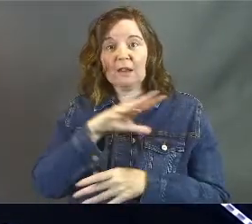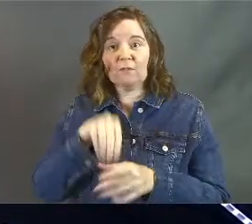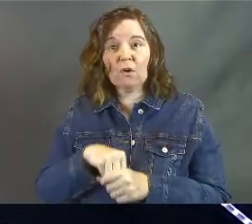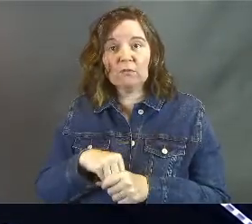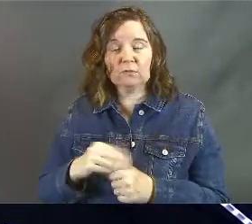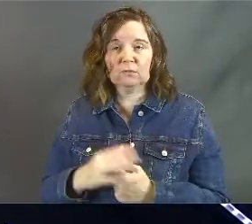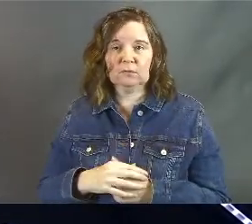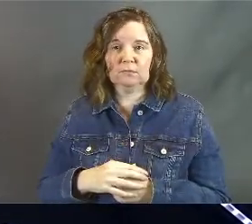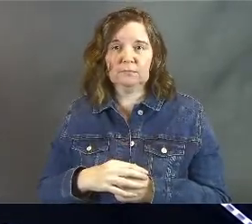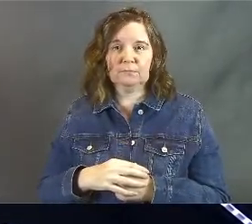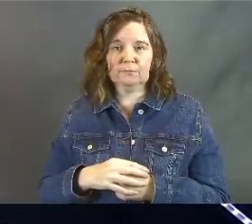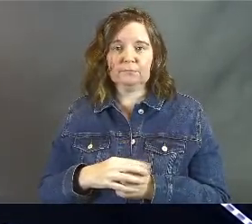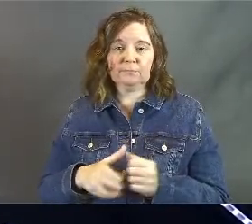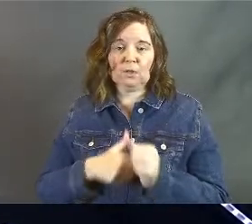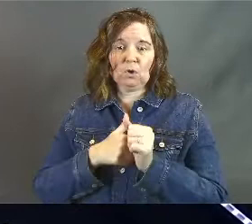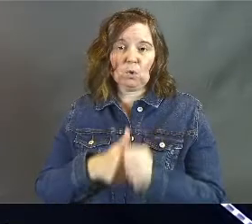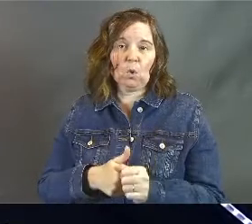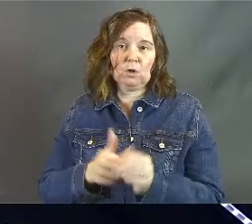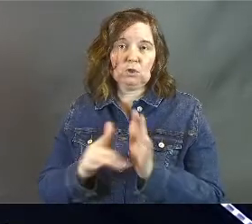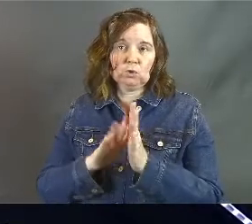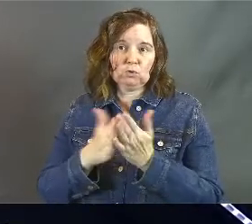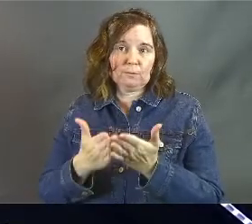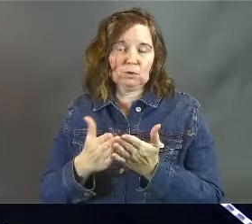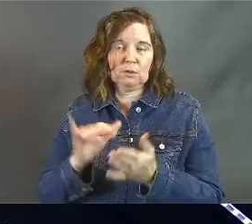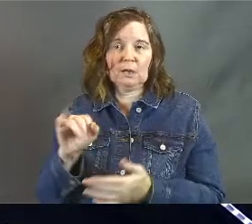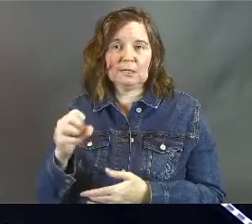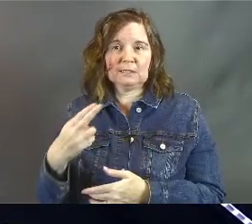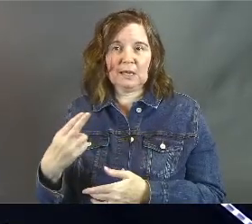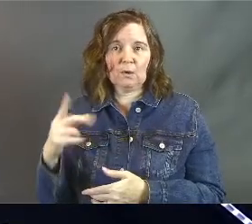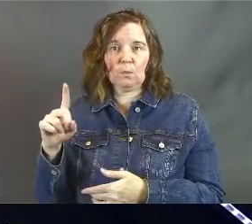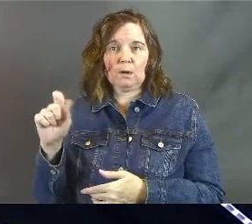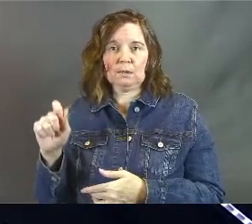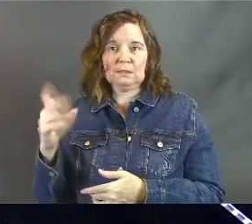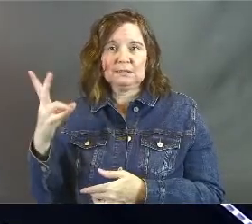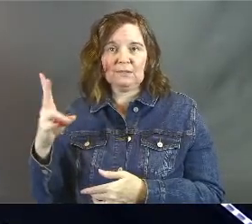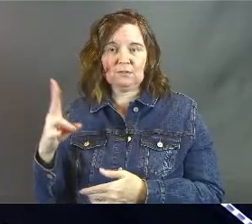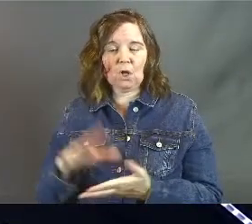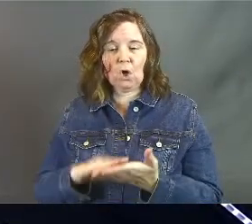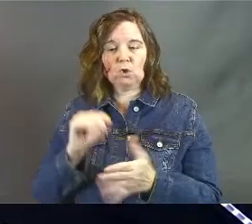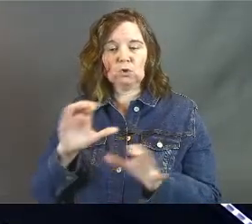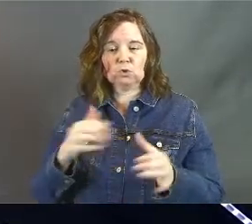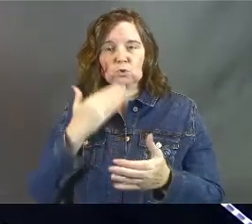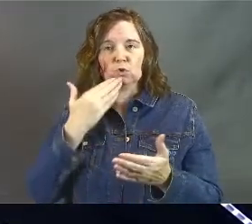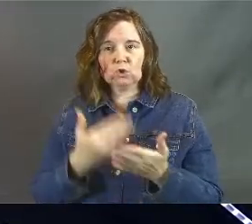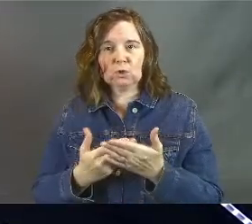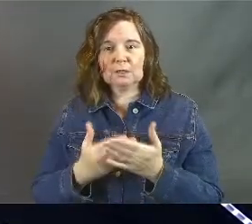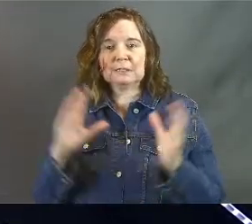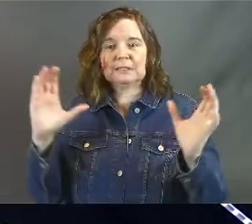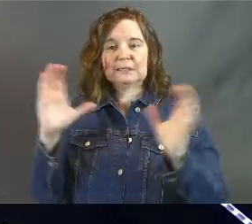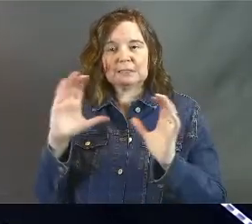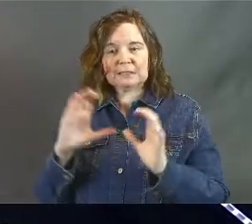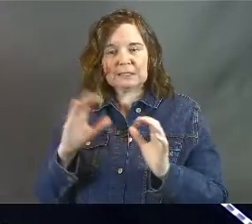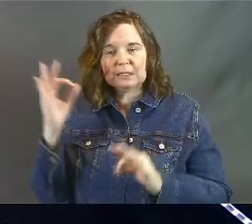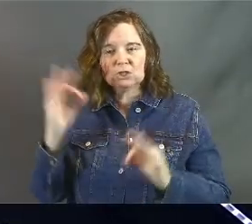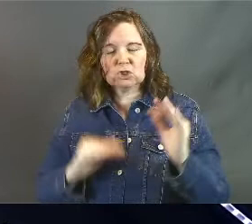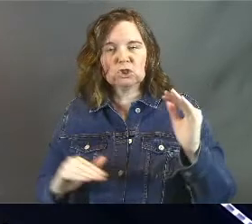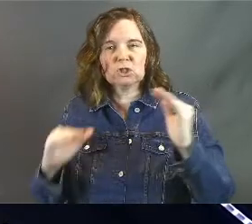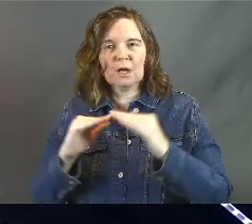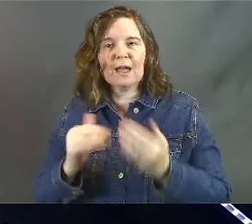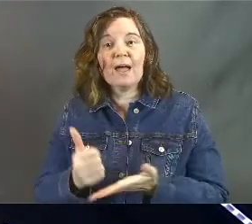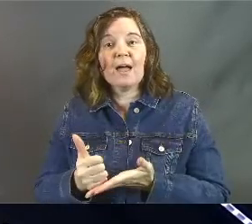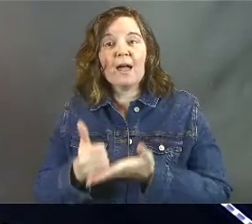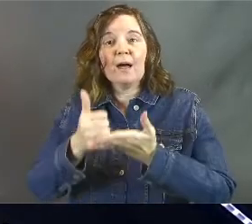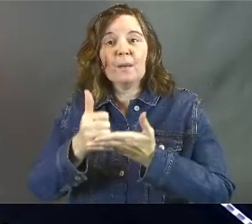involved according to Scripture. Isaiah 1:17, learn to do good, seek justice, help the